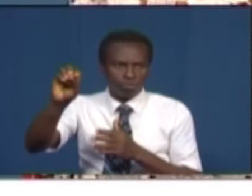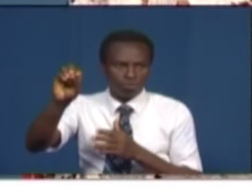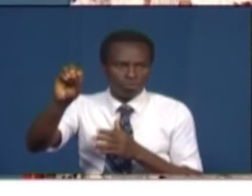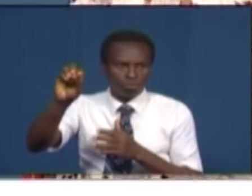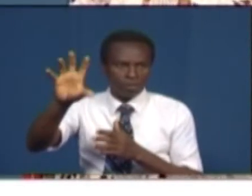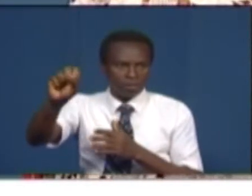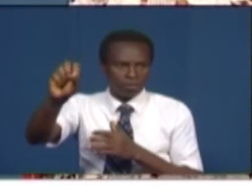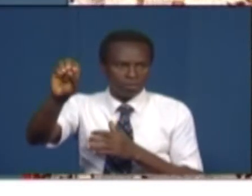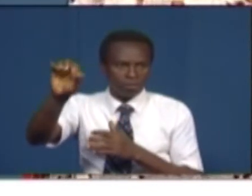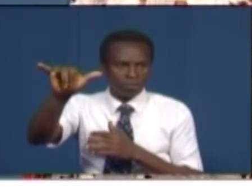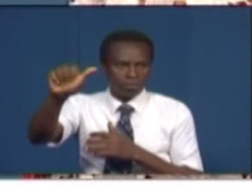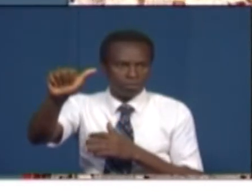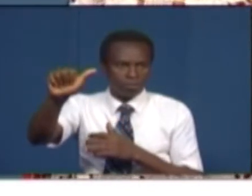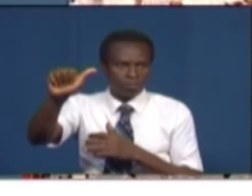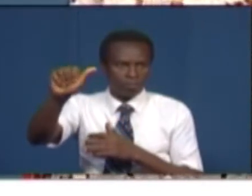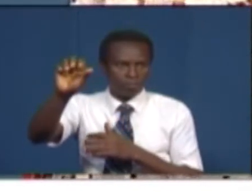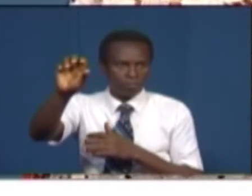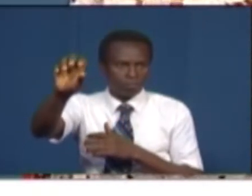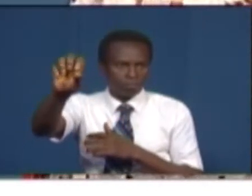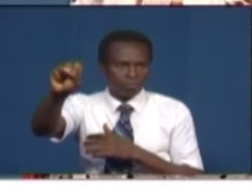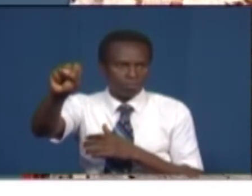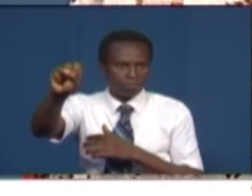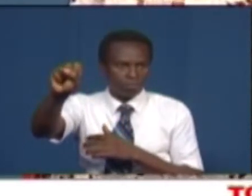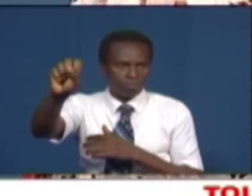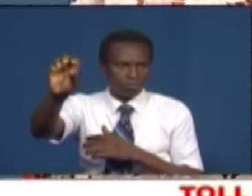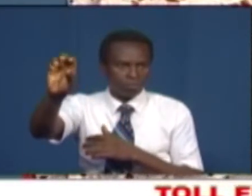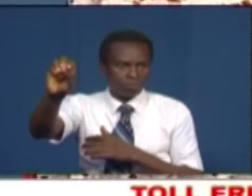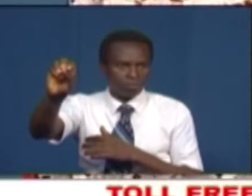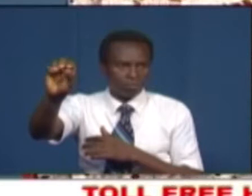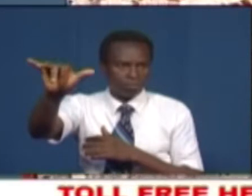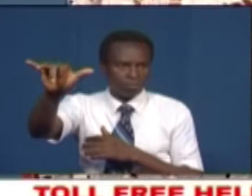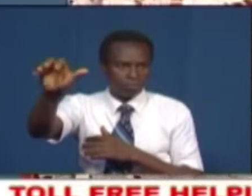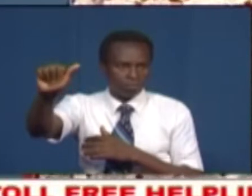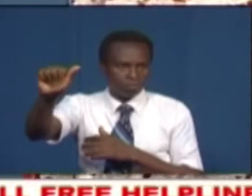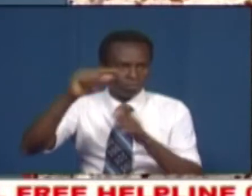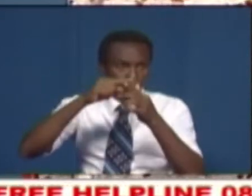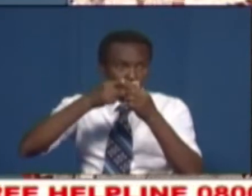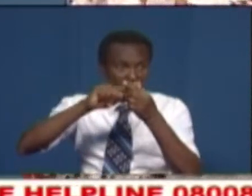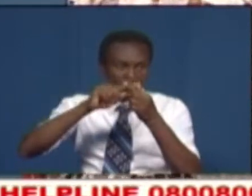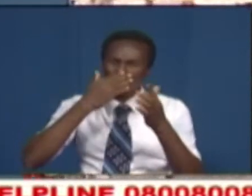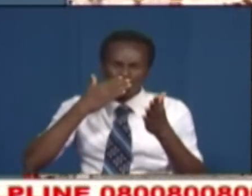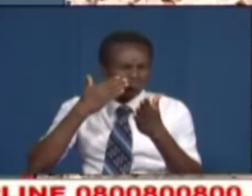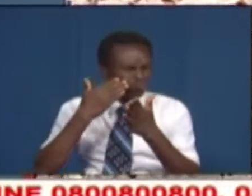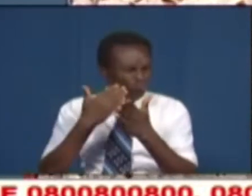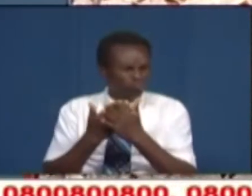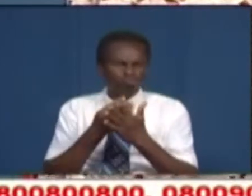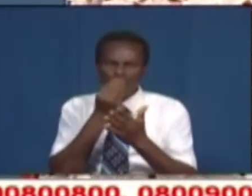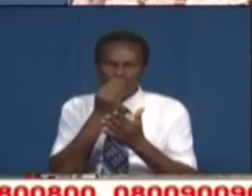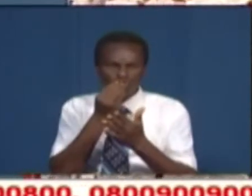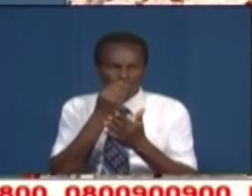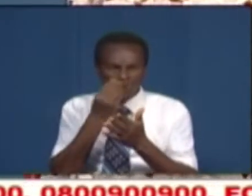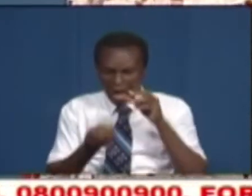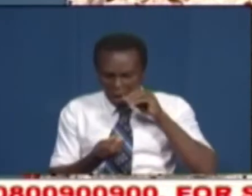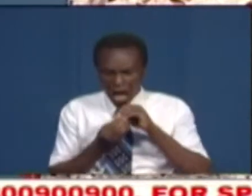protein areas that we're going to actually introduce into the eating habits or the cooking habits of food that